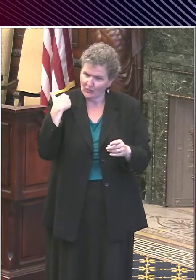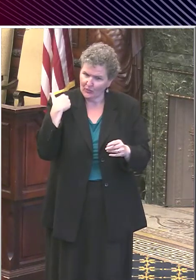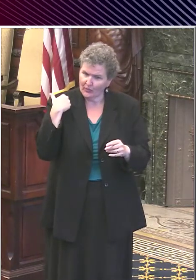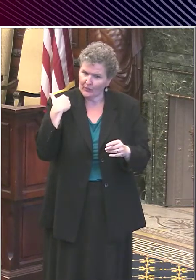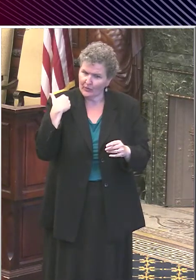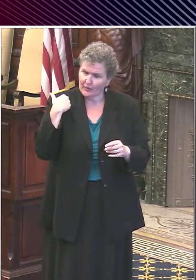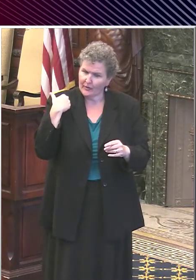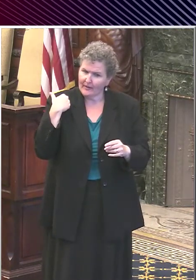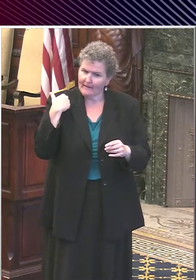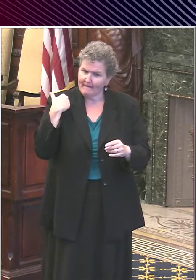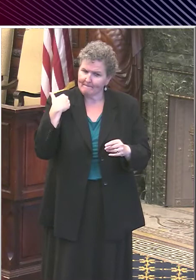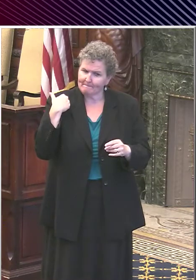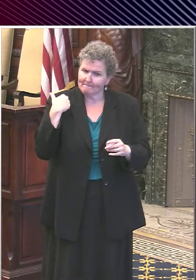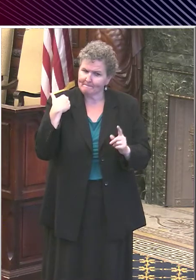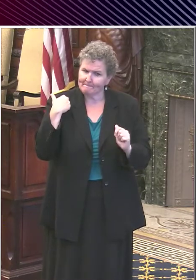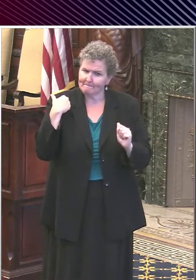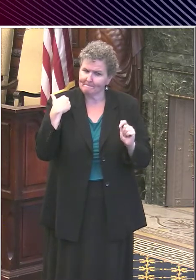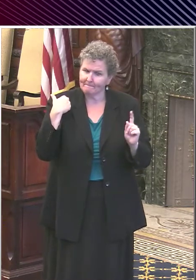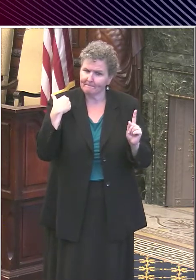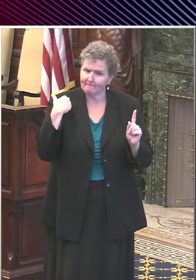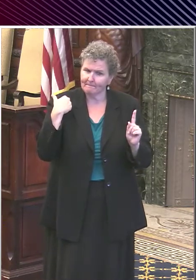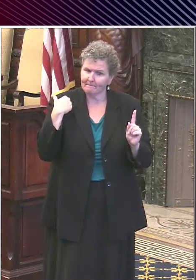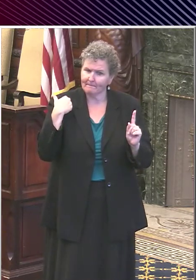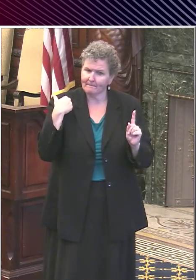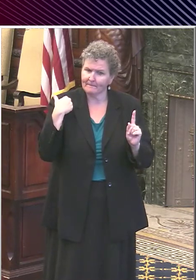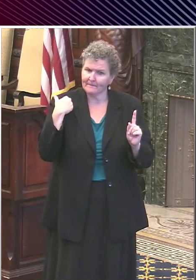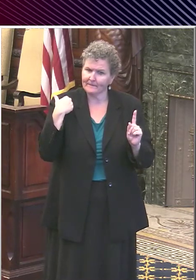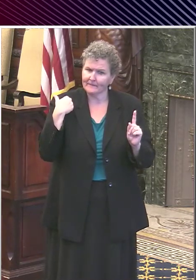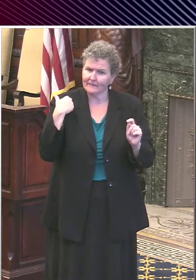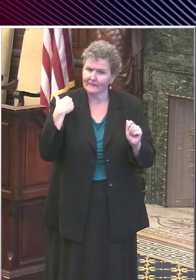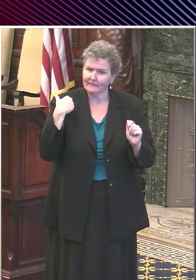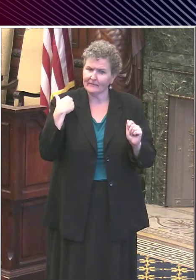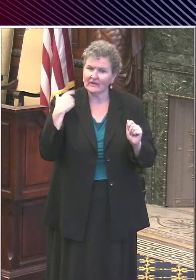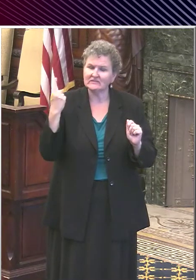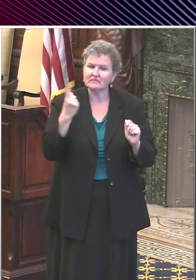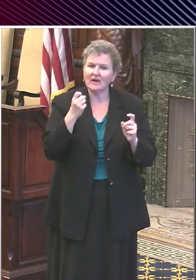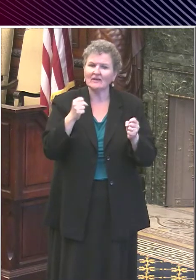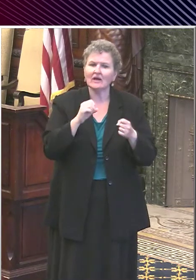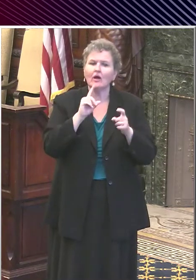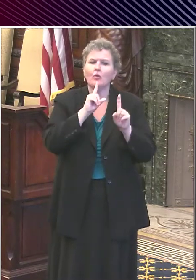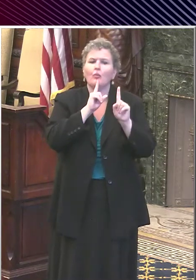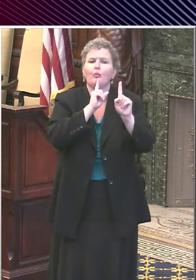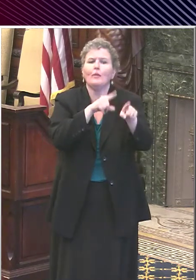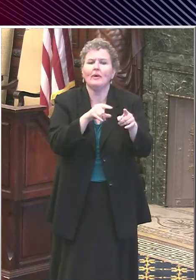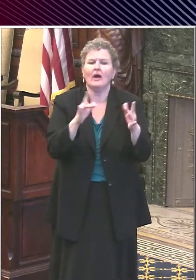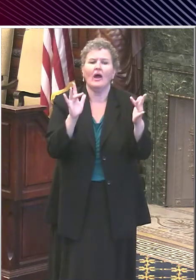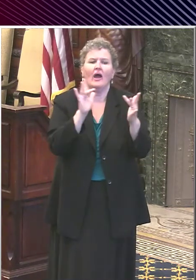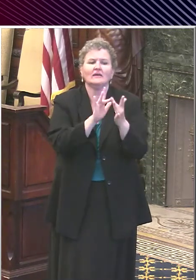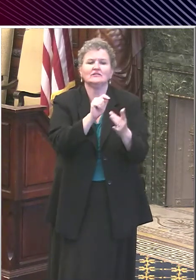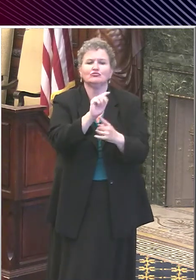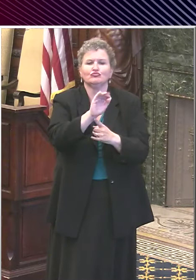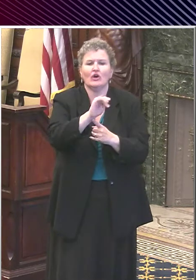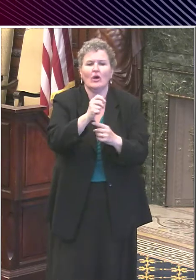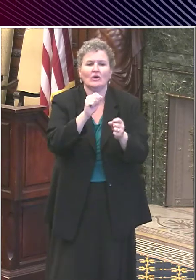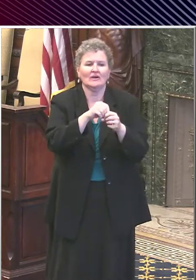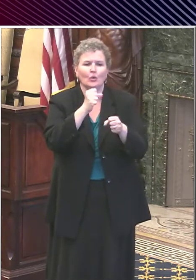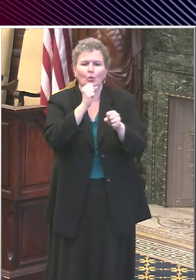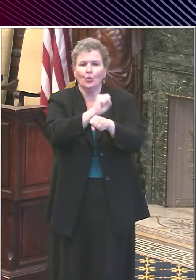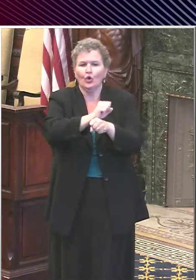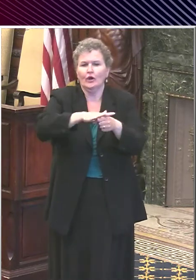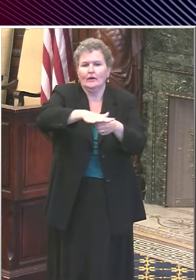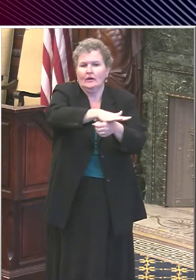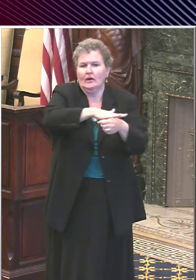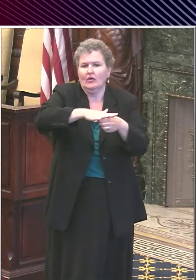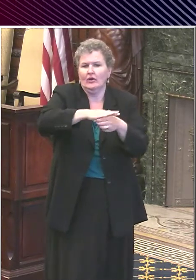it's uncommon for someone to report during a contact tracing that their exposures seem to be at the workplace. So workplaces in general are not the